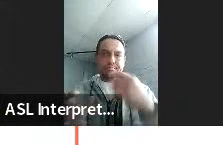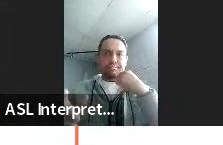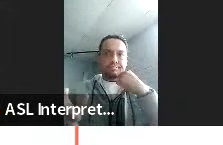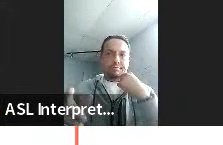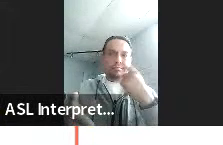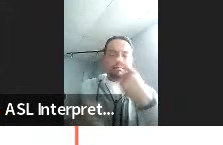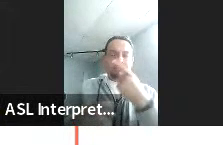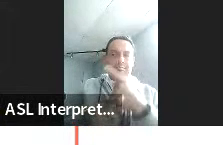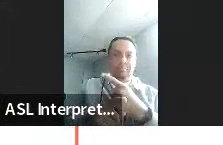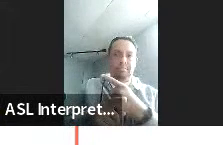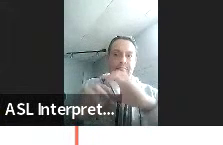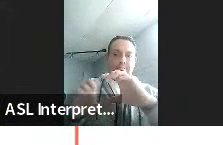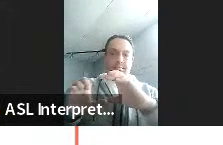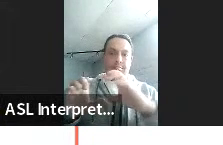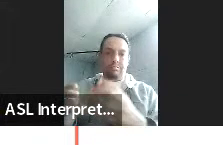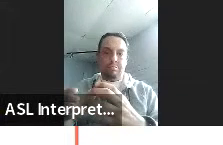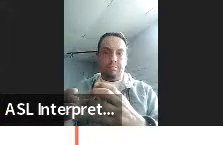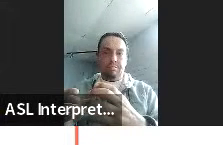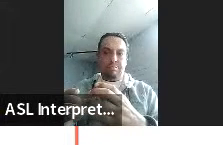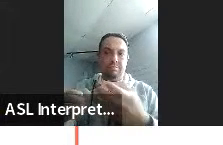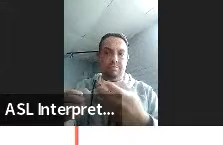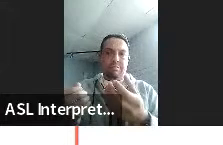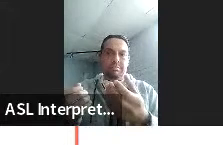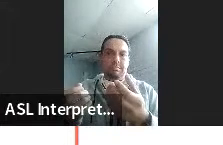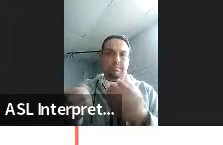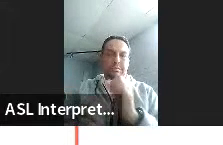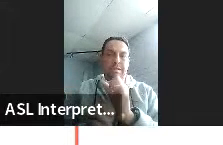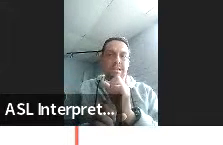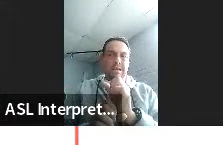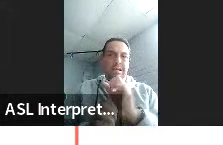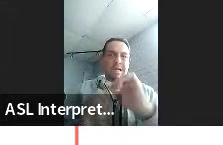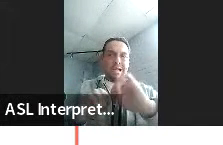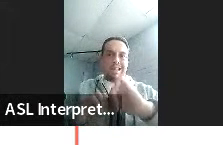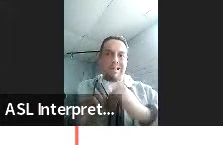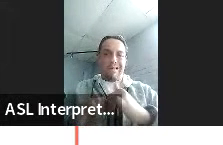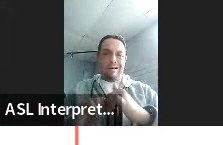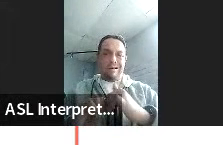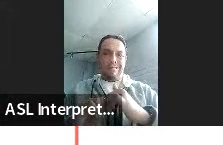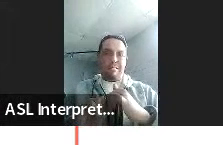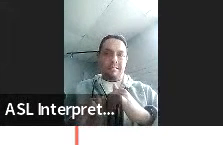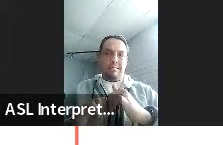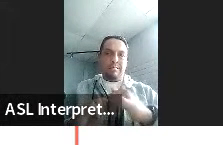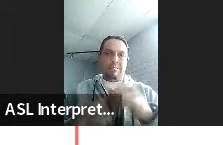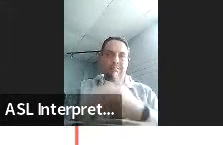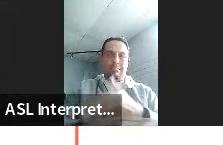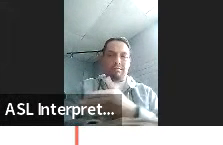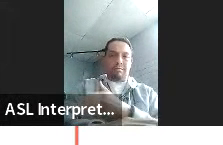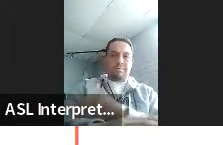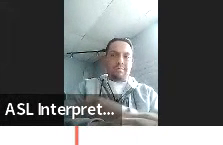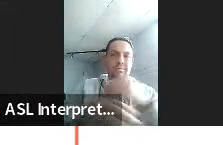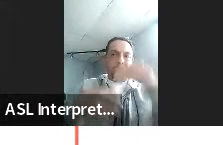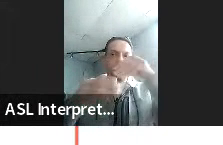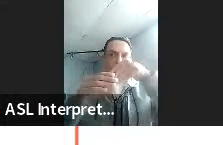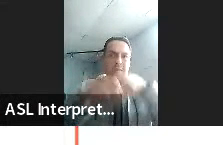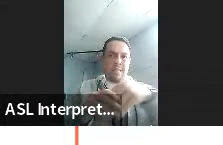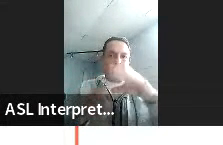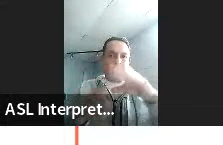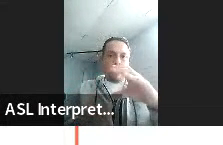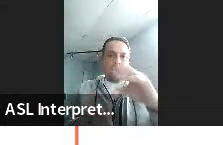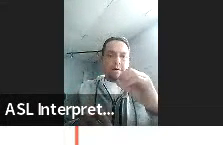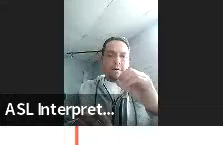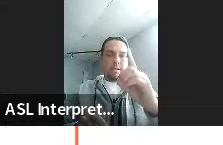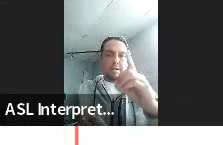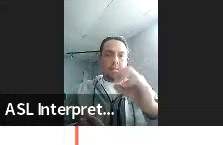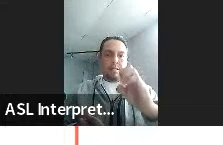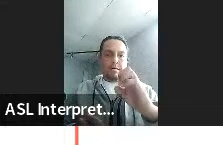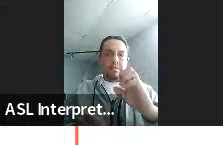modernizing how it's categorized within the code, which I definitely support, are you also looking at modernizing the